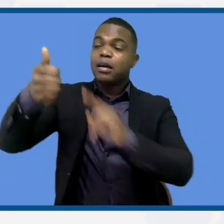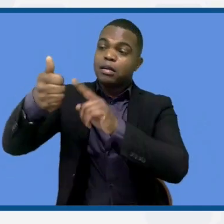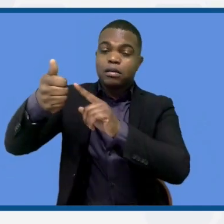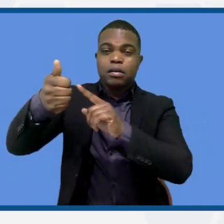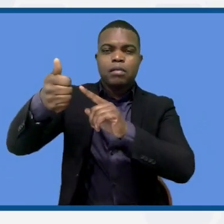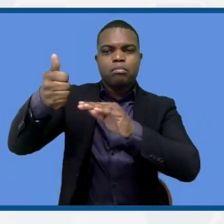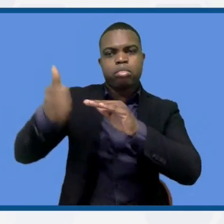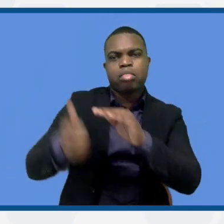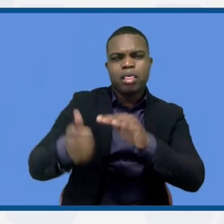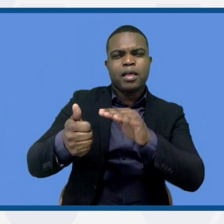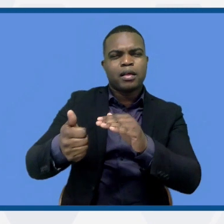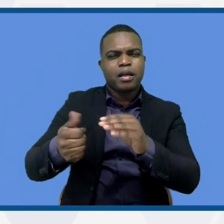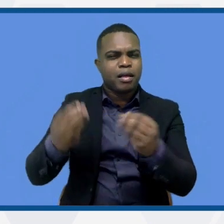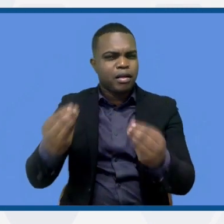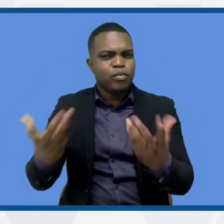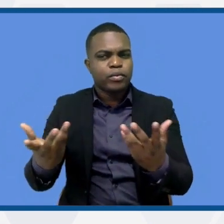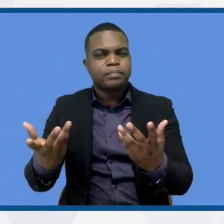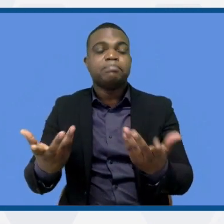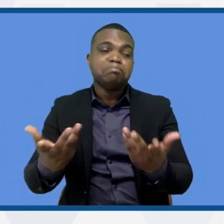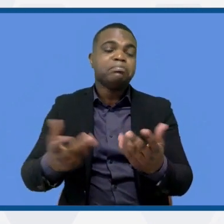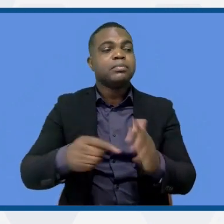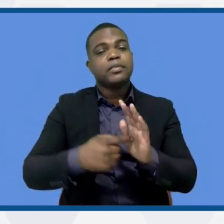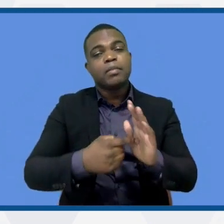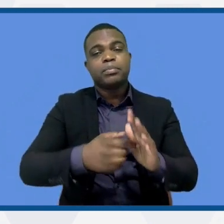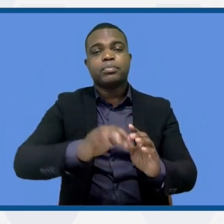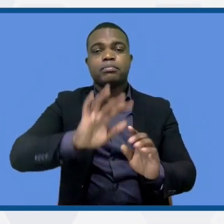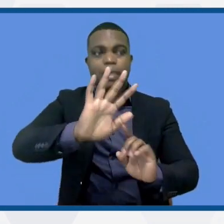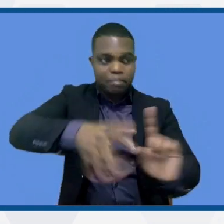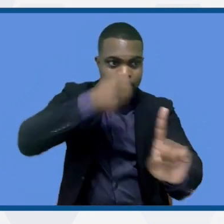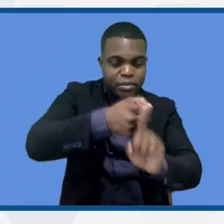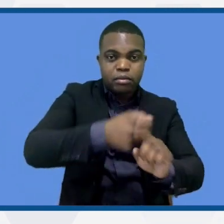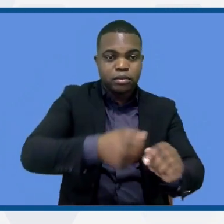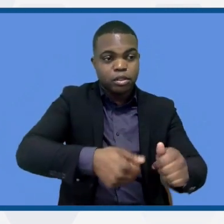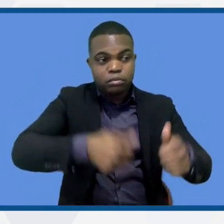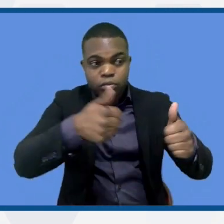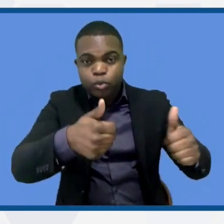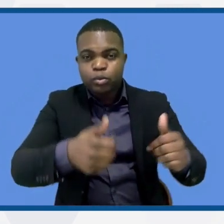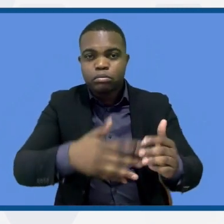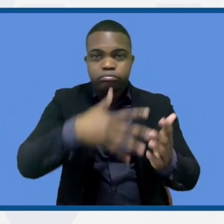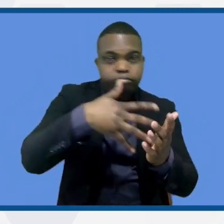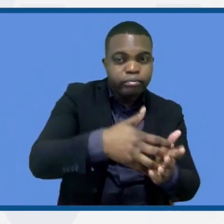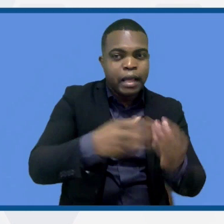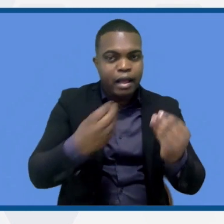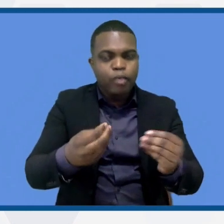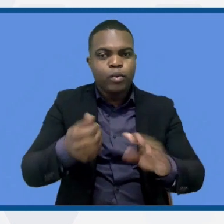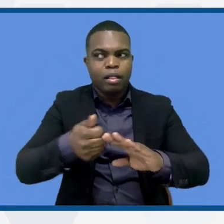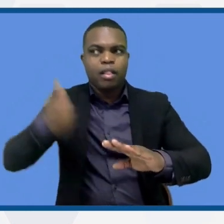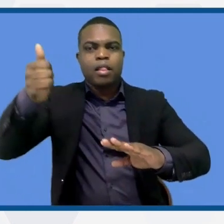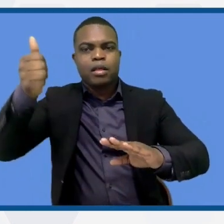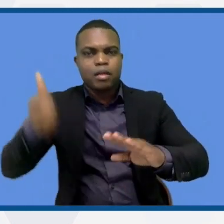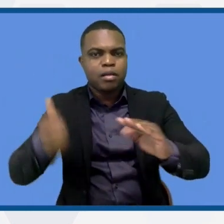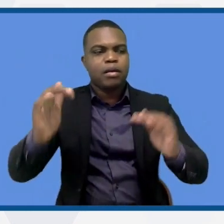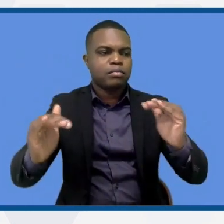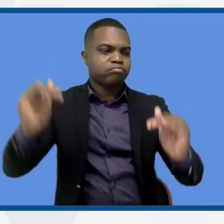several indicators that talk about the impact of that potential loss or